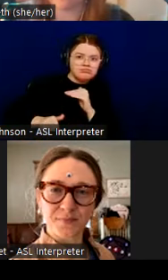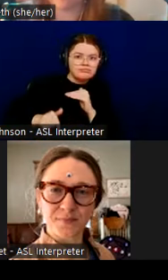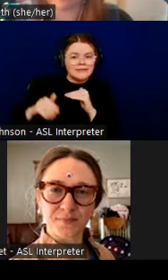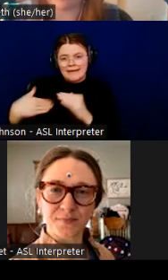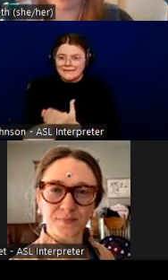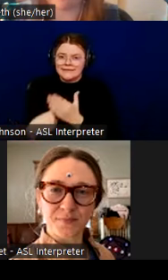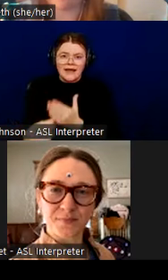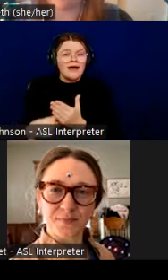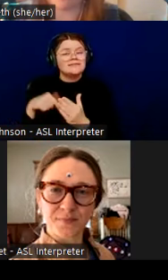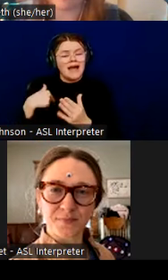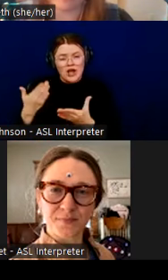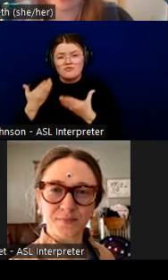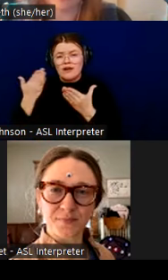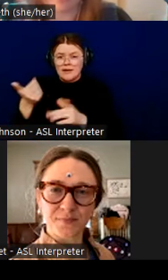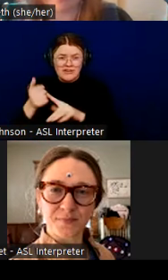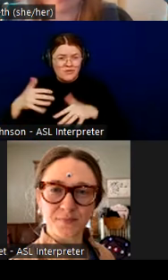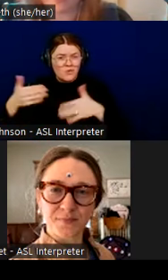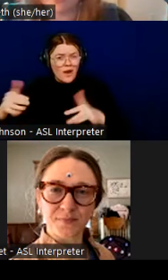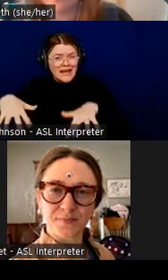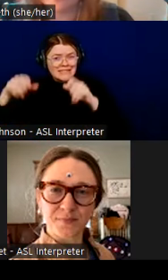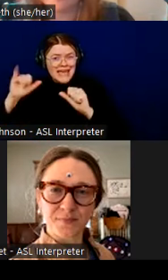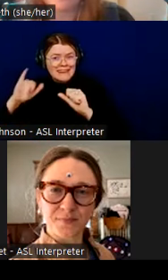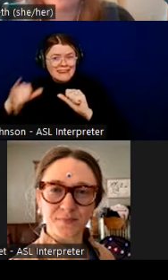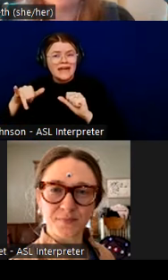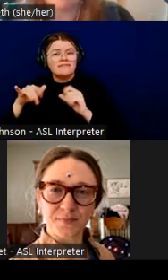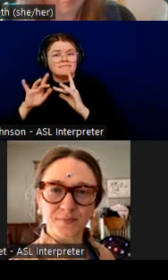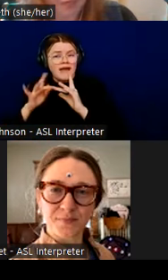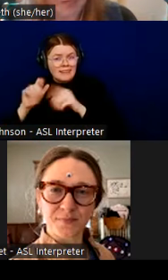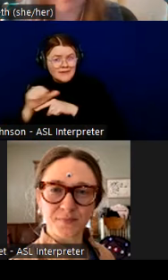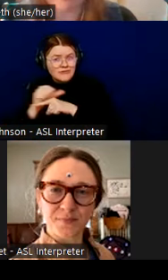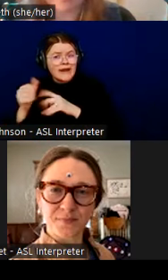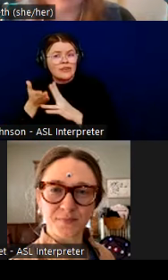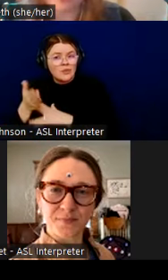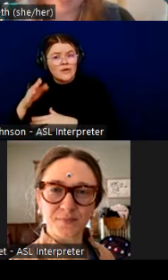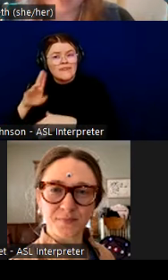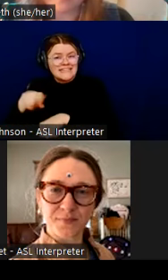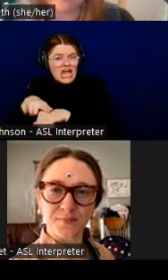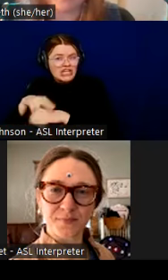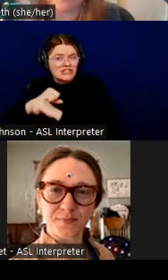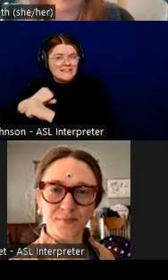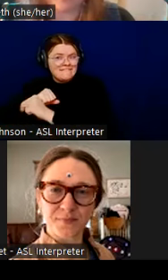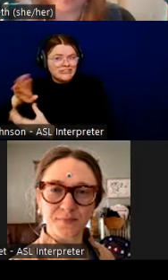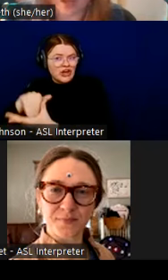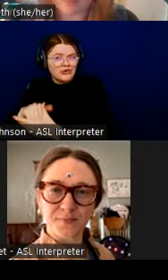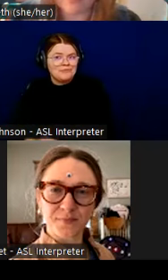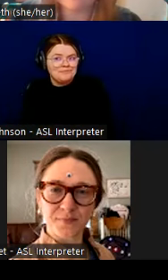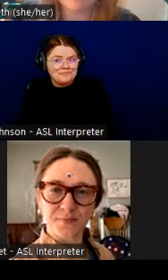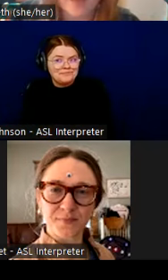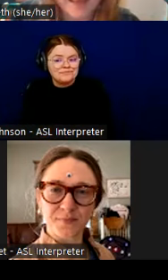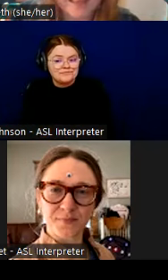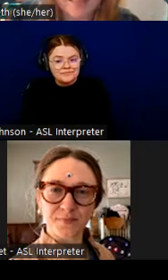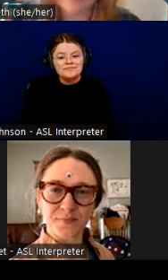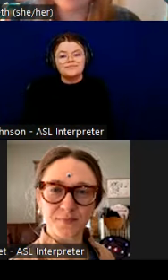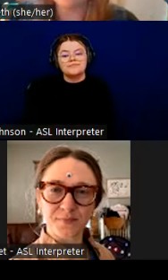that webinar series from the National Defense Center. But I am putting in the chat a link to copies of